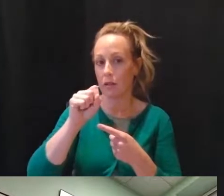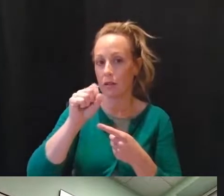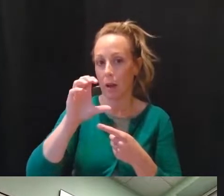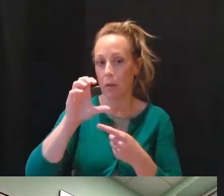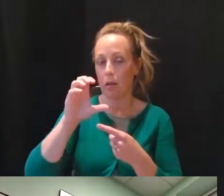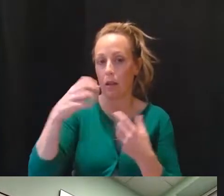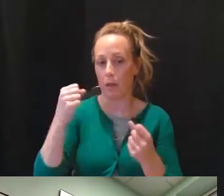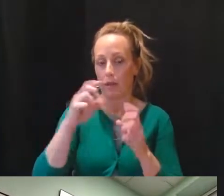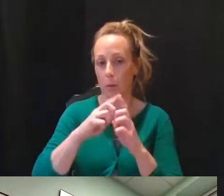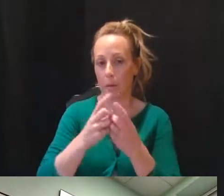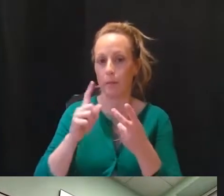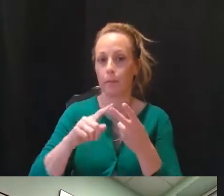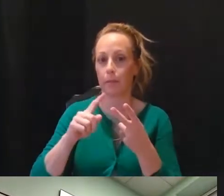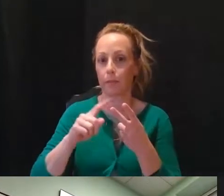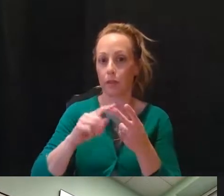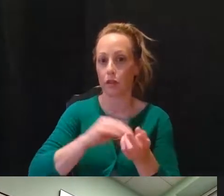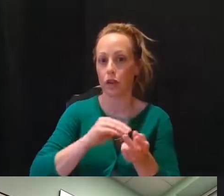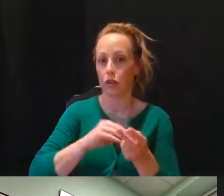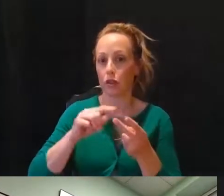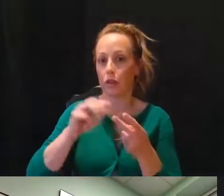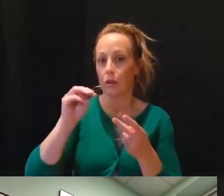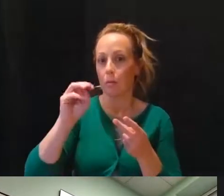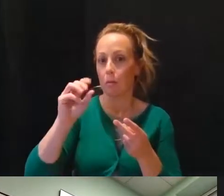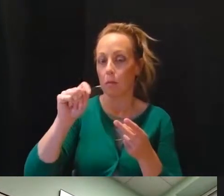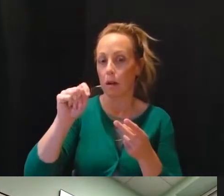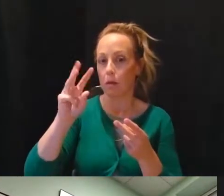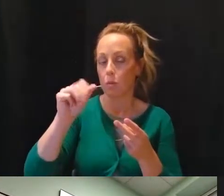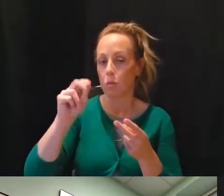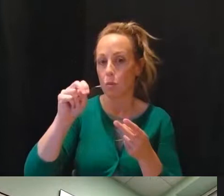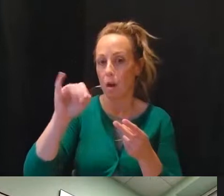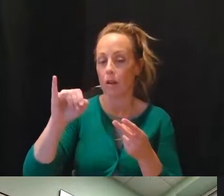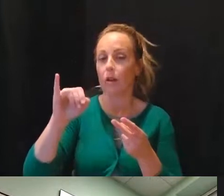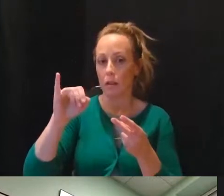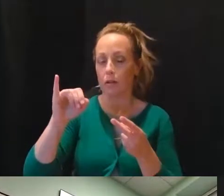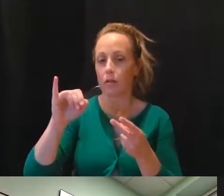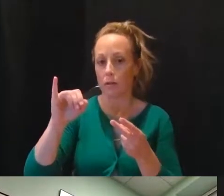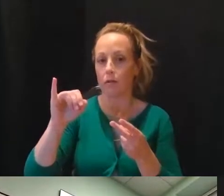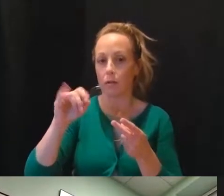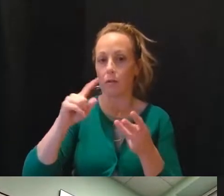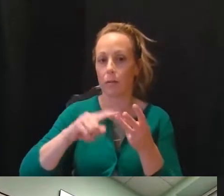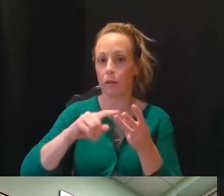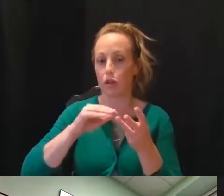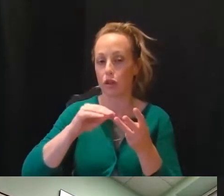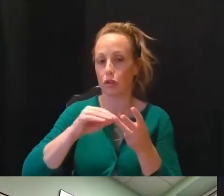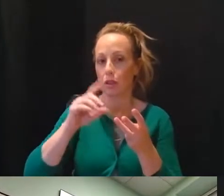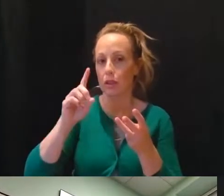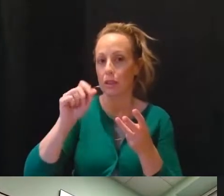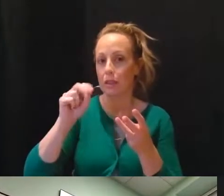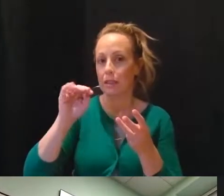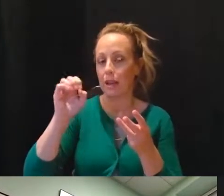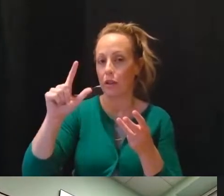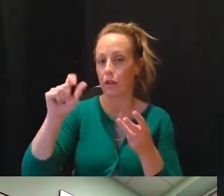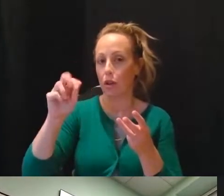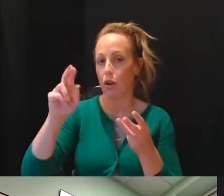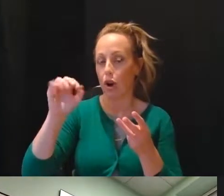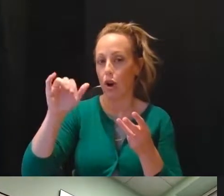Dr. Motwani, an infectious disease physician with Genesis Health System, and Dr. Daniel Arnold, an express care physician